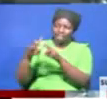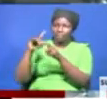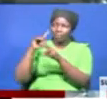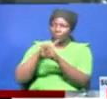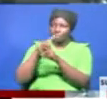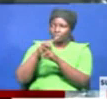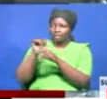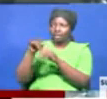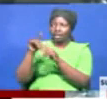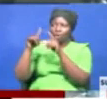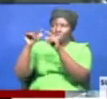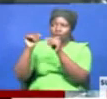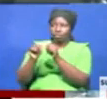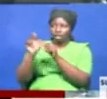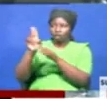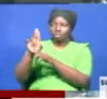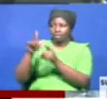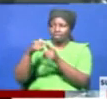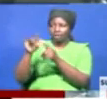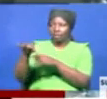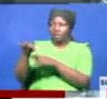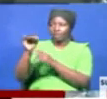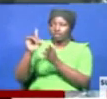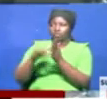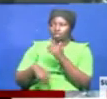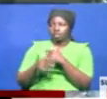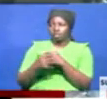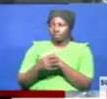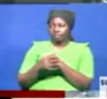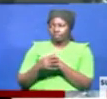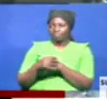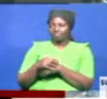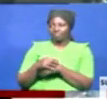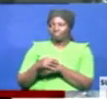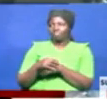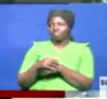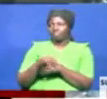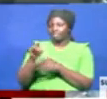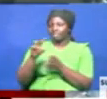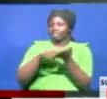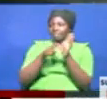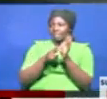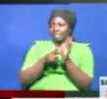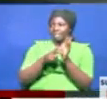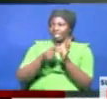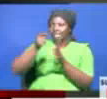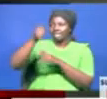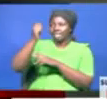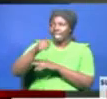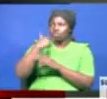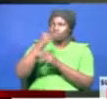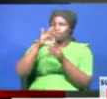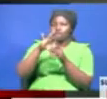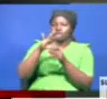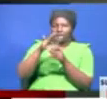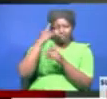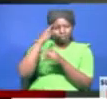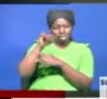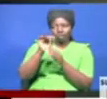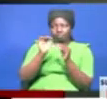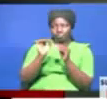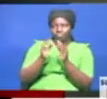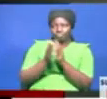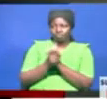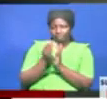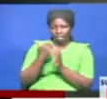are, we find that it's actually B who won. That doesn't mean that it's the judges who have voted for this. No, but they have the power. Thank you for